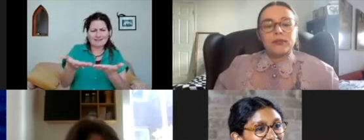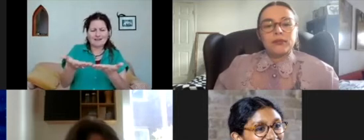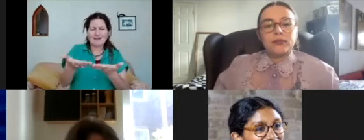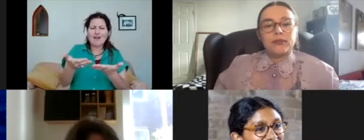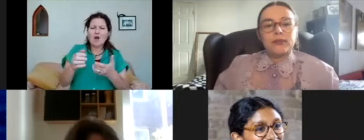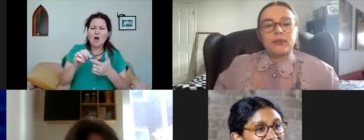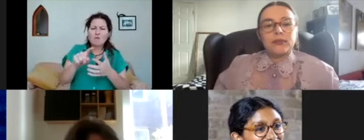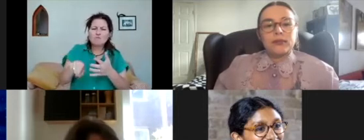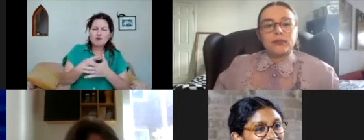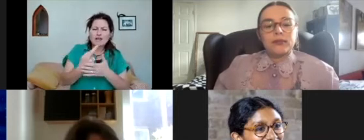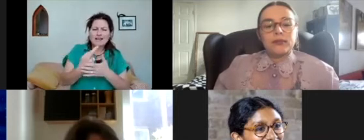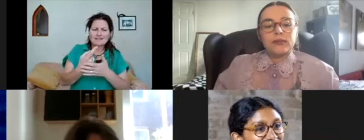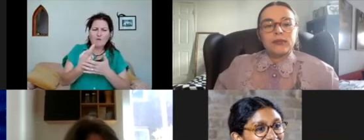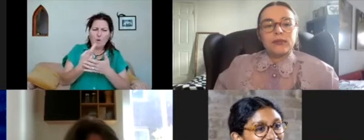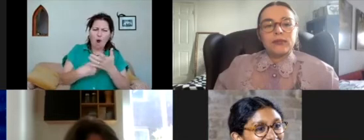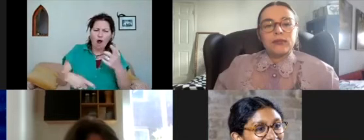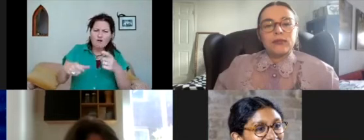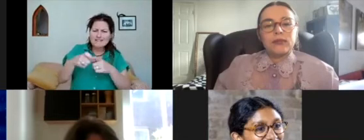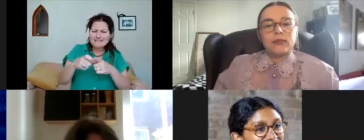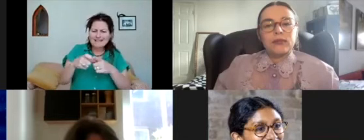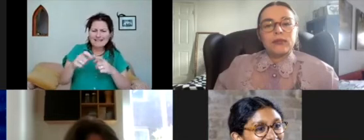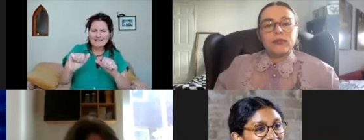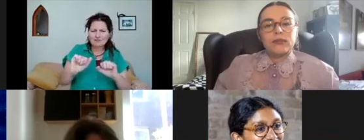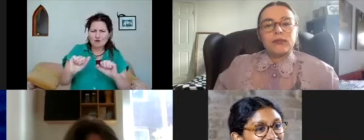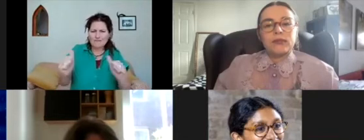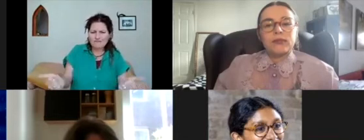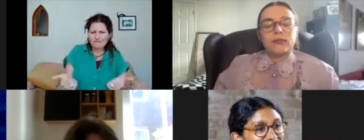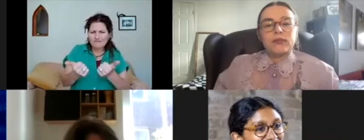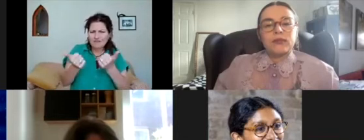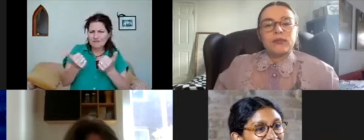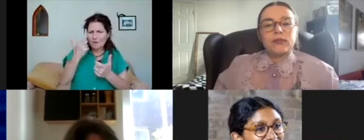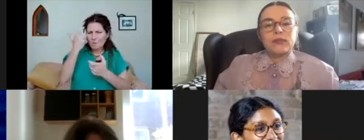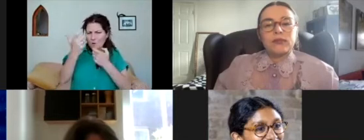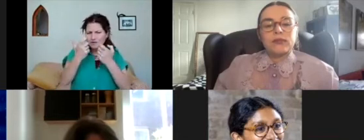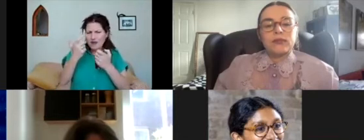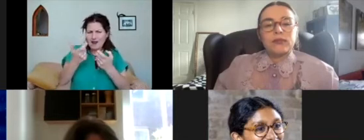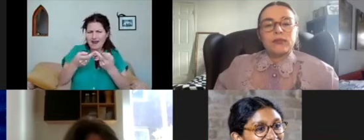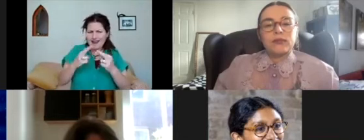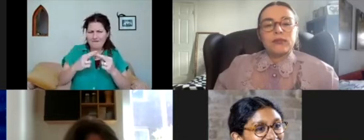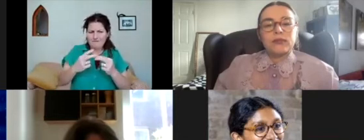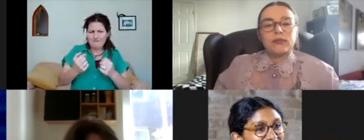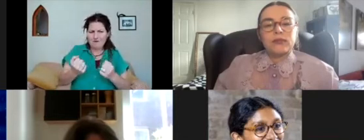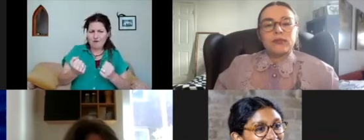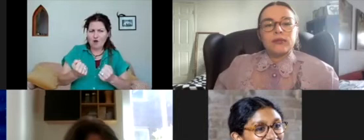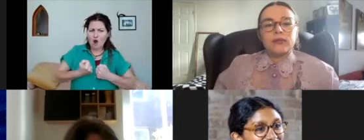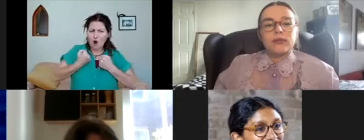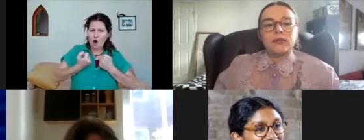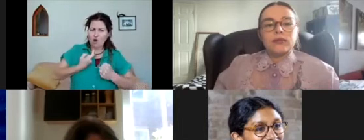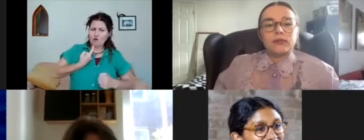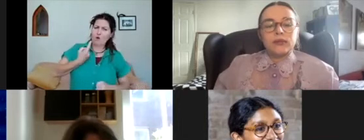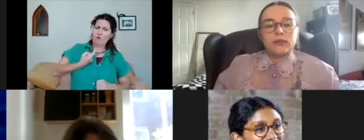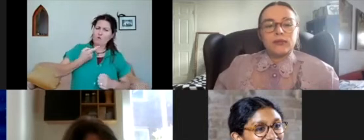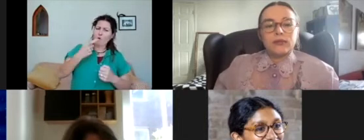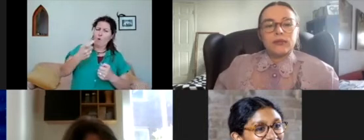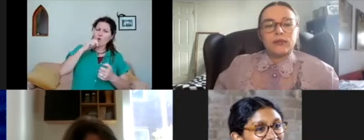to undertake on our own, or whether that was something that you, as an organization, would support us with, because